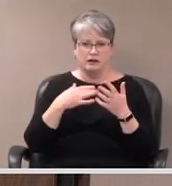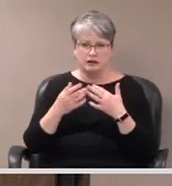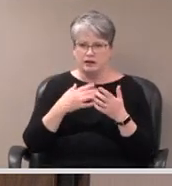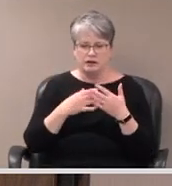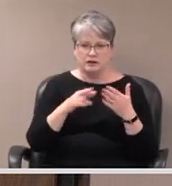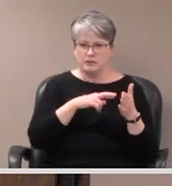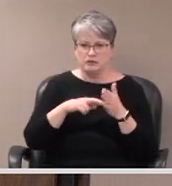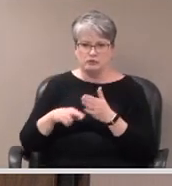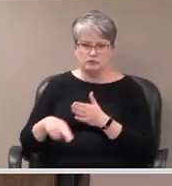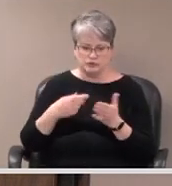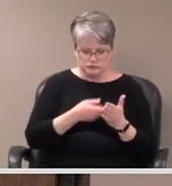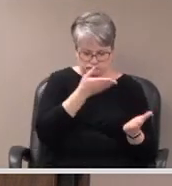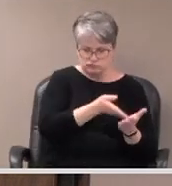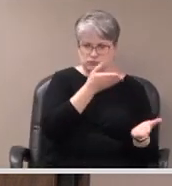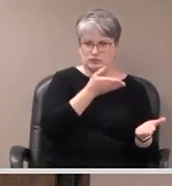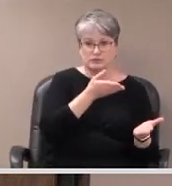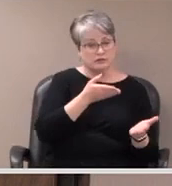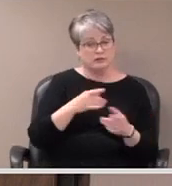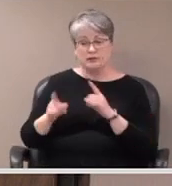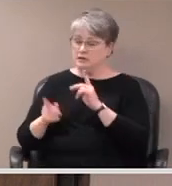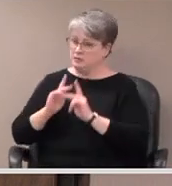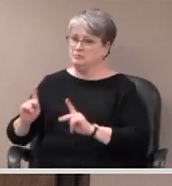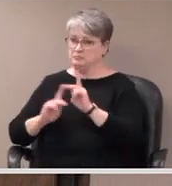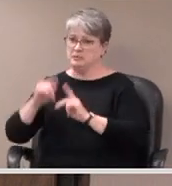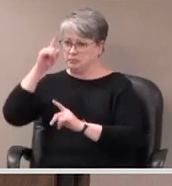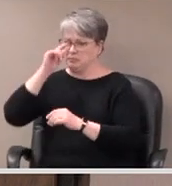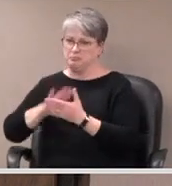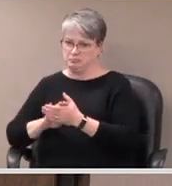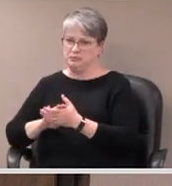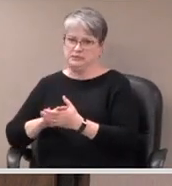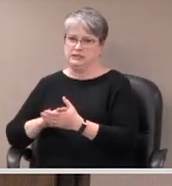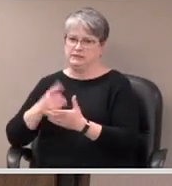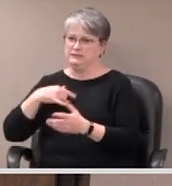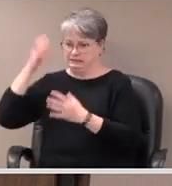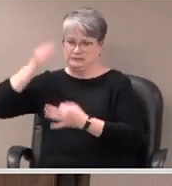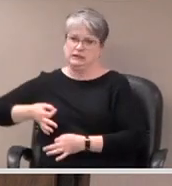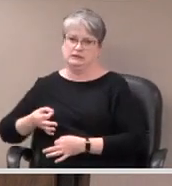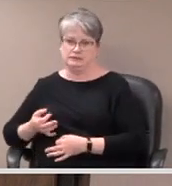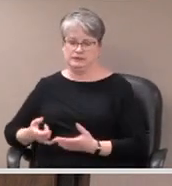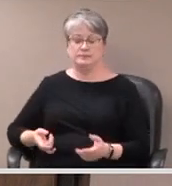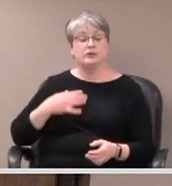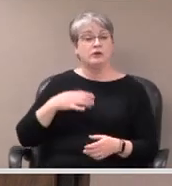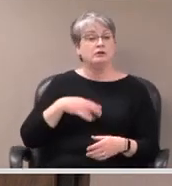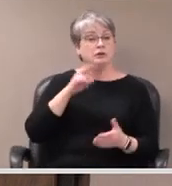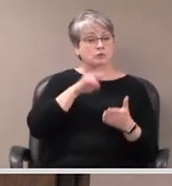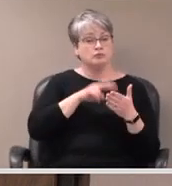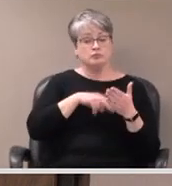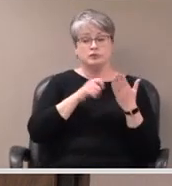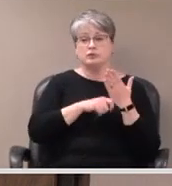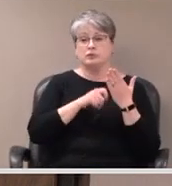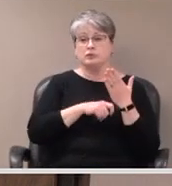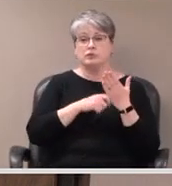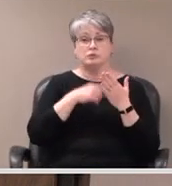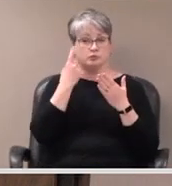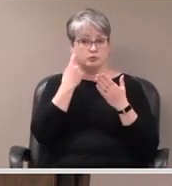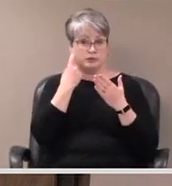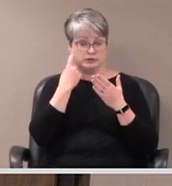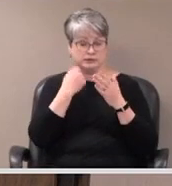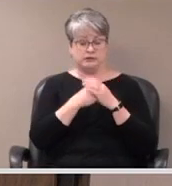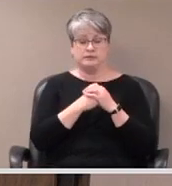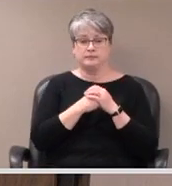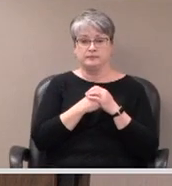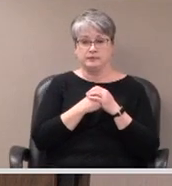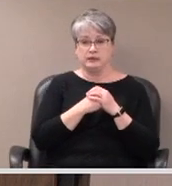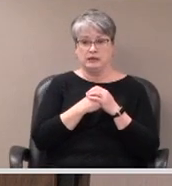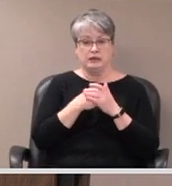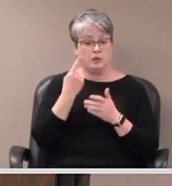to believe what they believe, right? Anyway, so I was reading an article recently that the author stated that in the